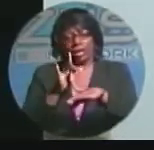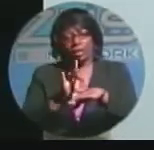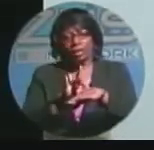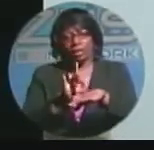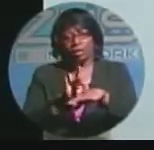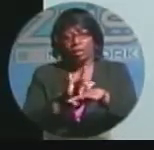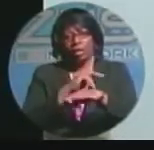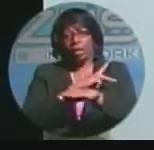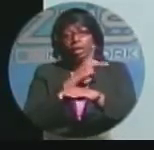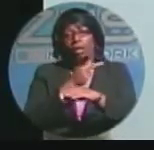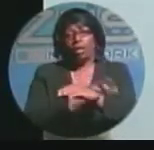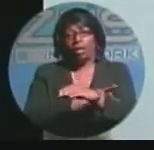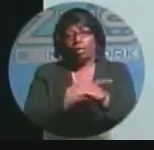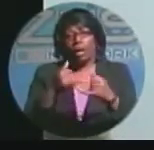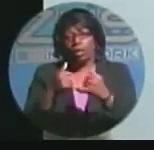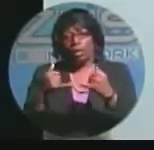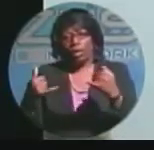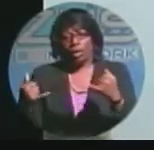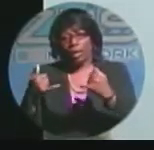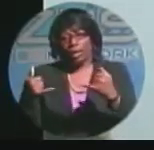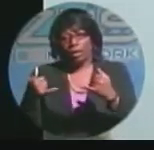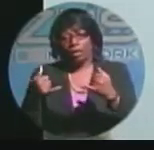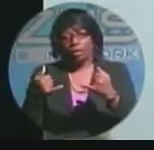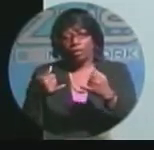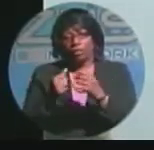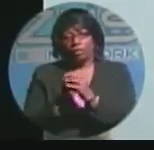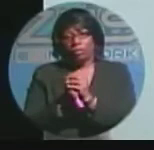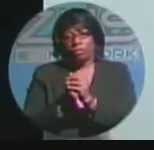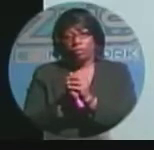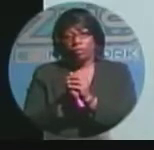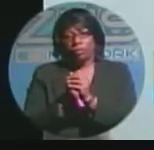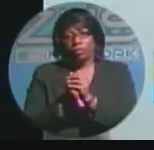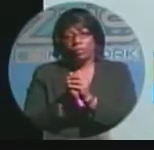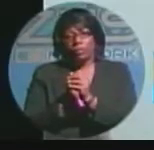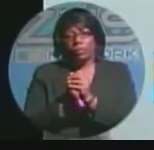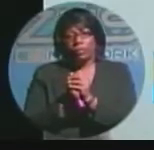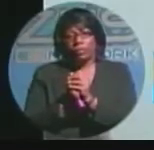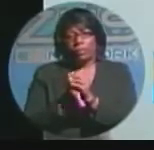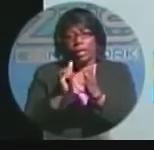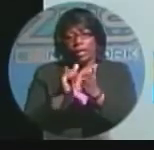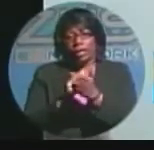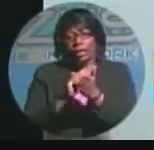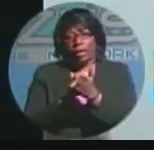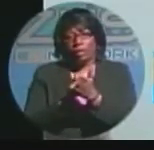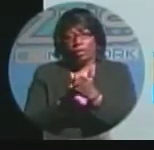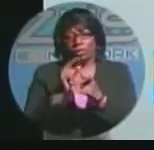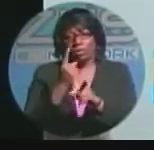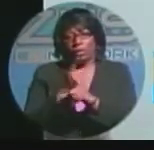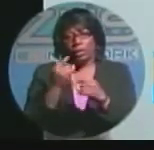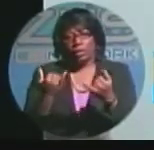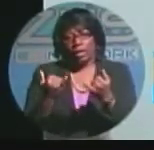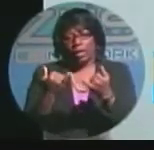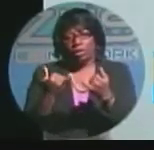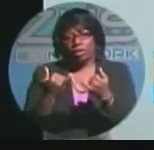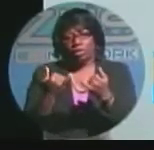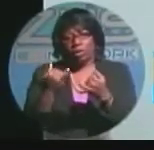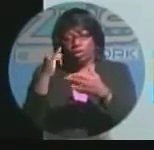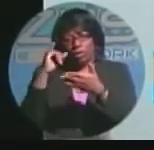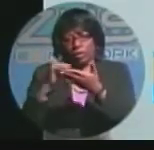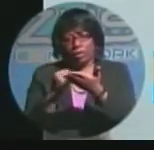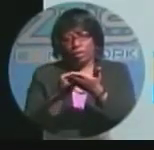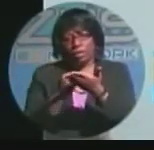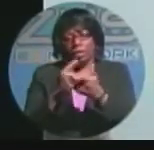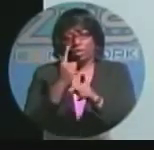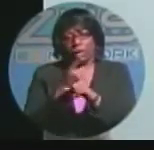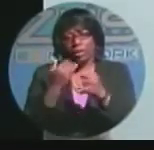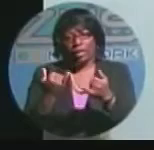the carrying out some restoration efforts. That matter is presently under investigation, so we would not want to